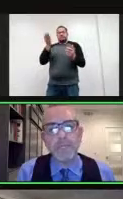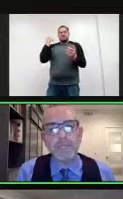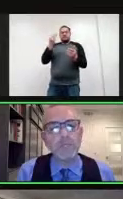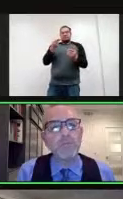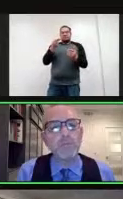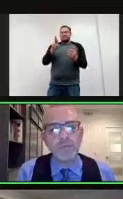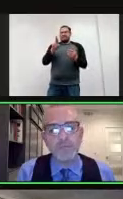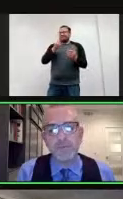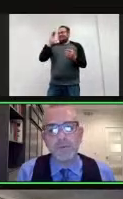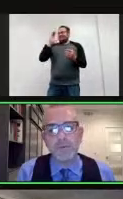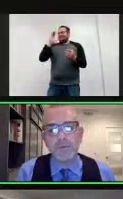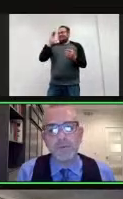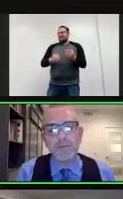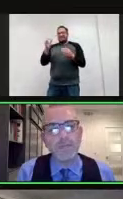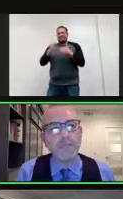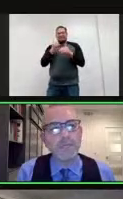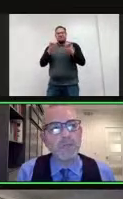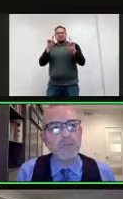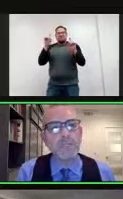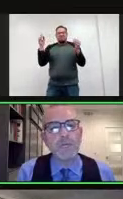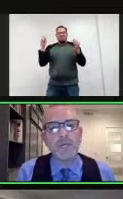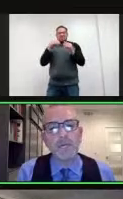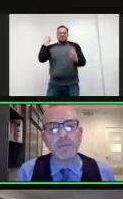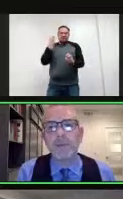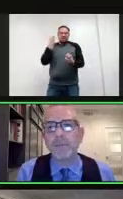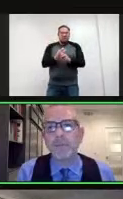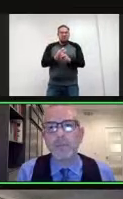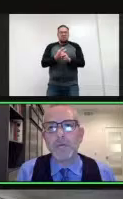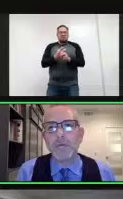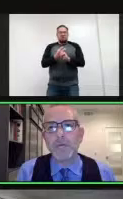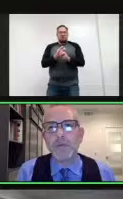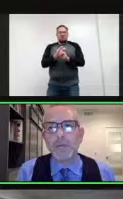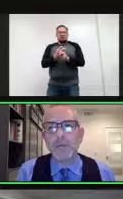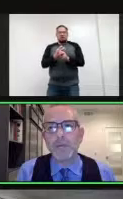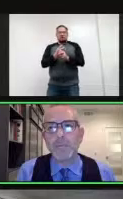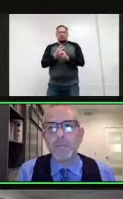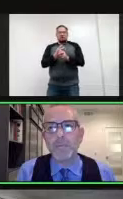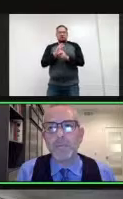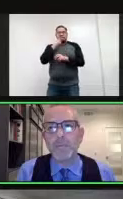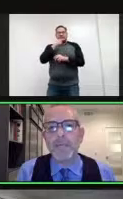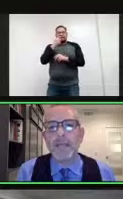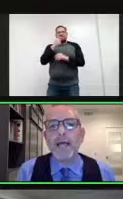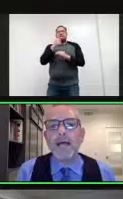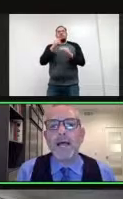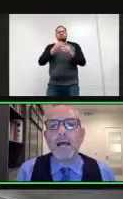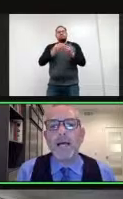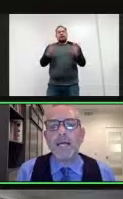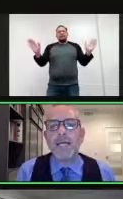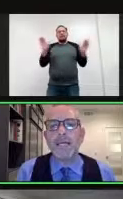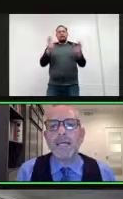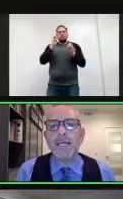but it is so much more difficult given the conditions in public education right now.